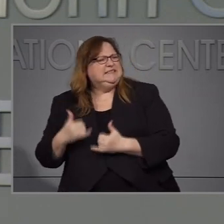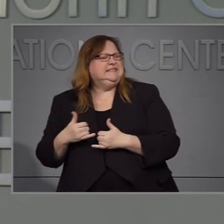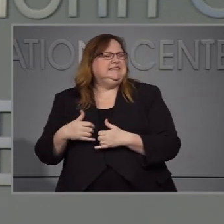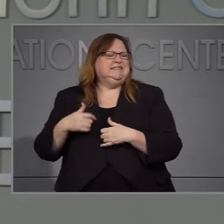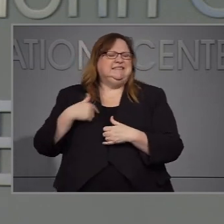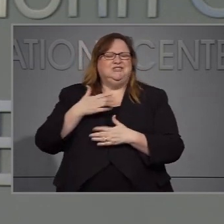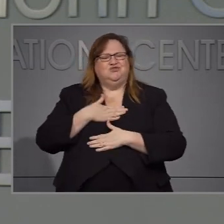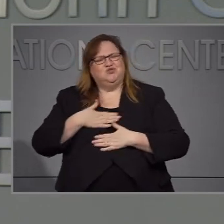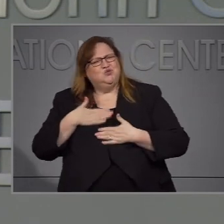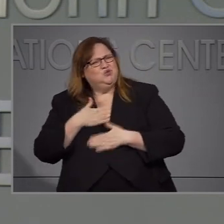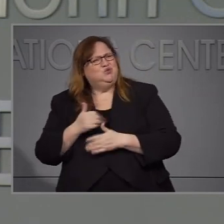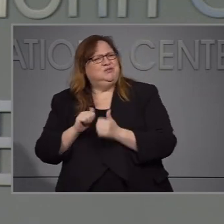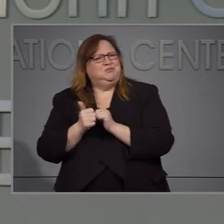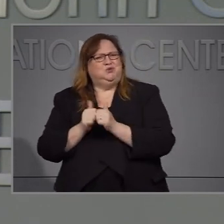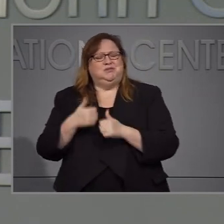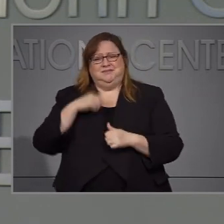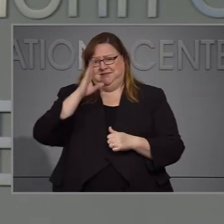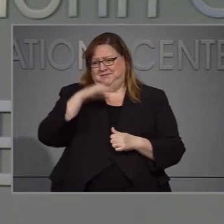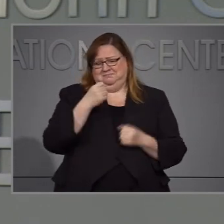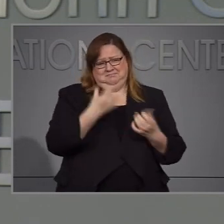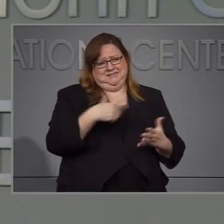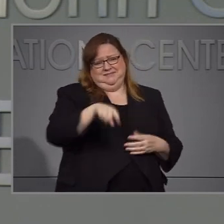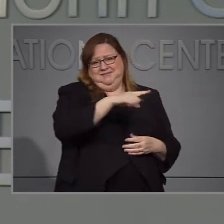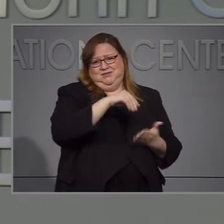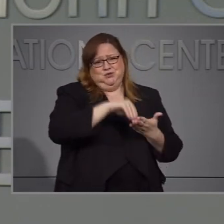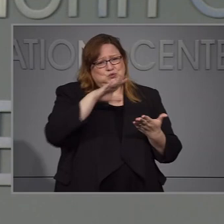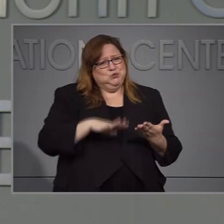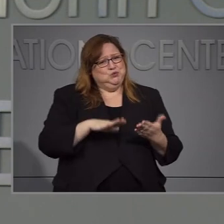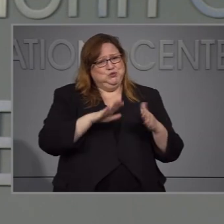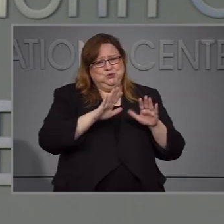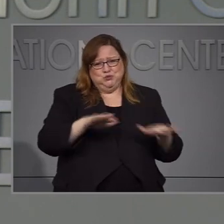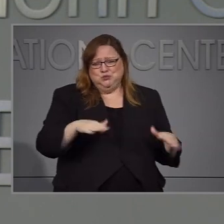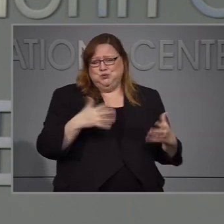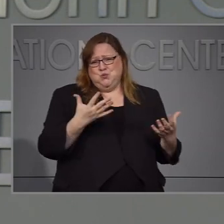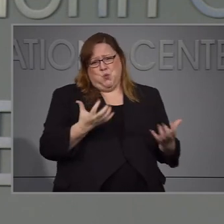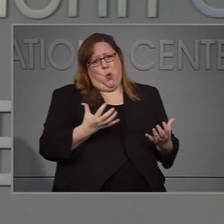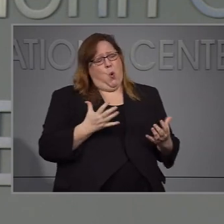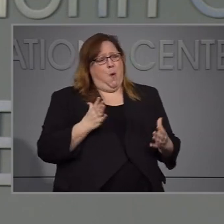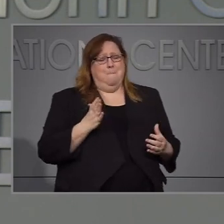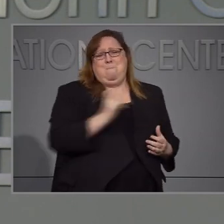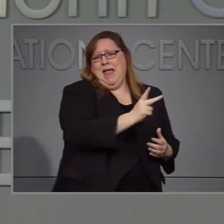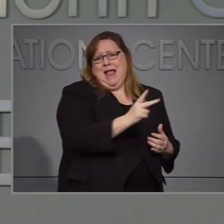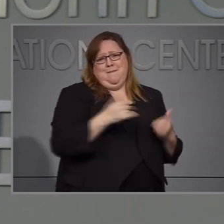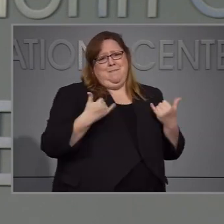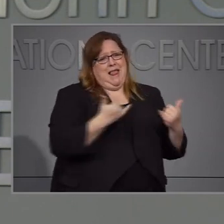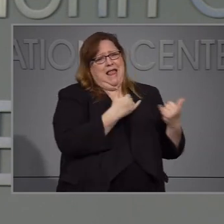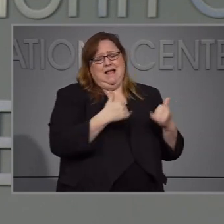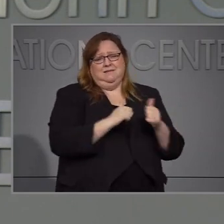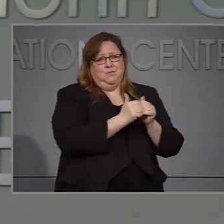a lot of our student athletes, children, want to get back into playing sports.